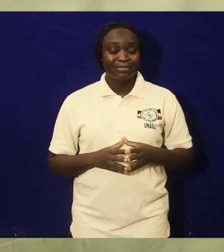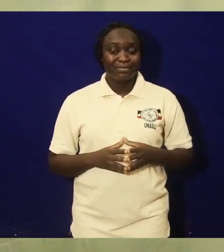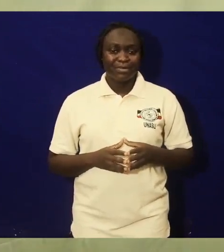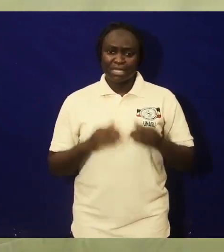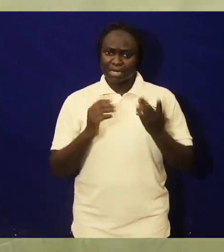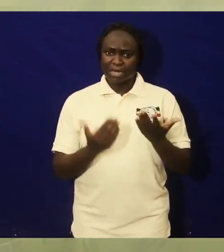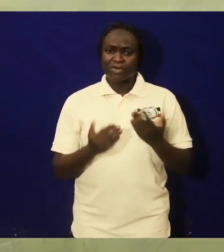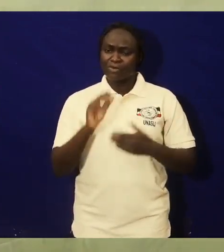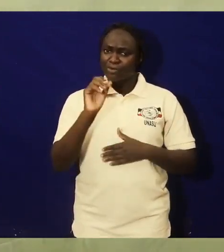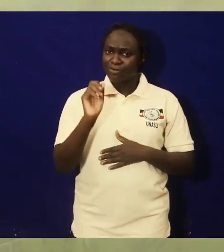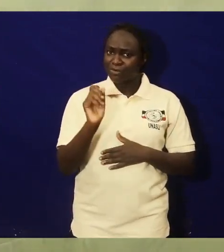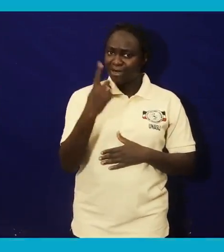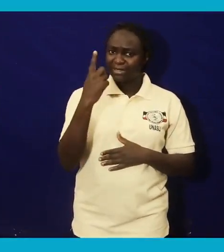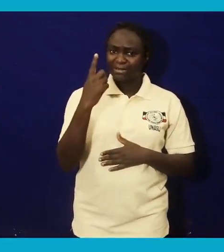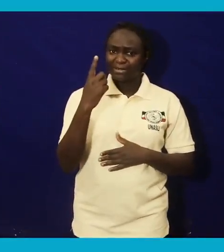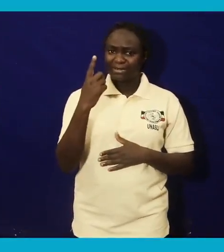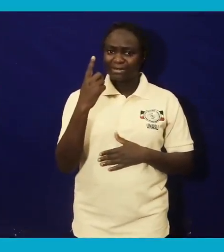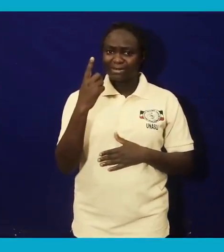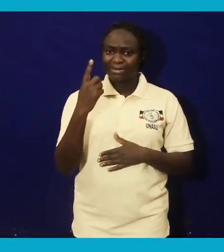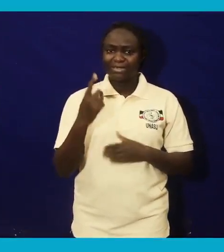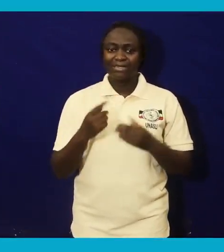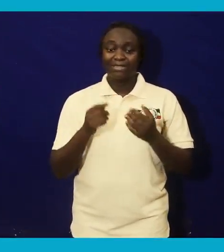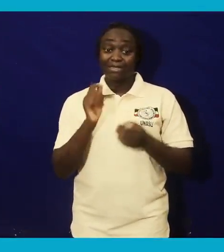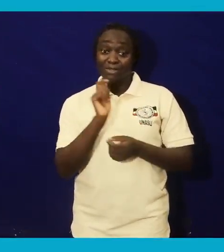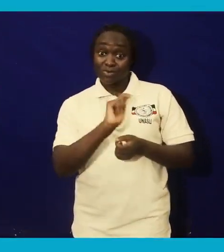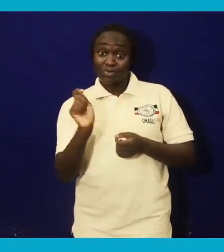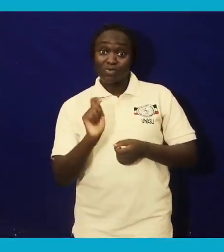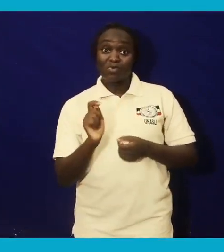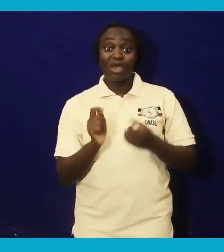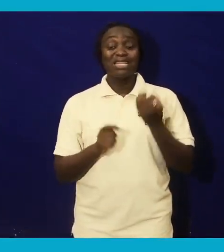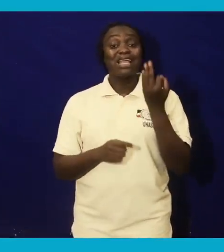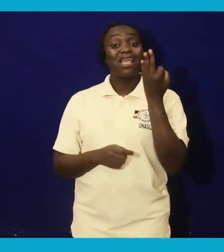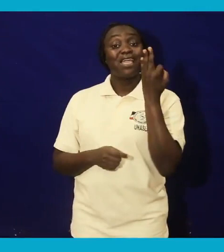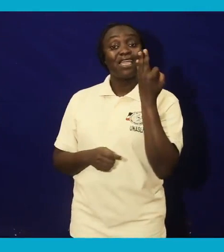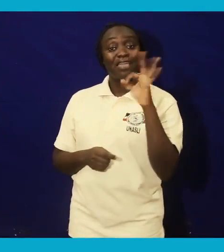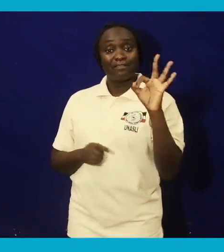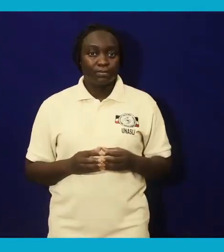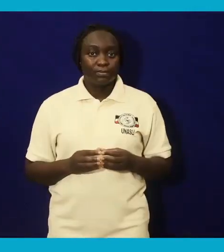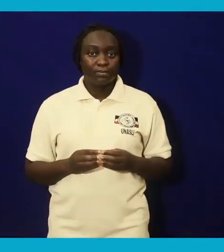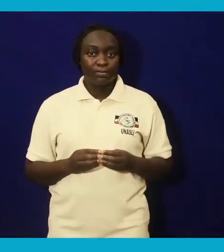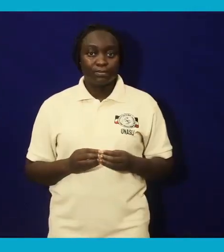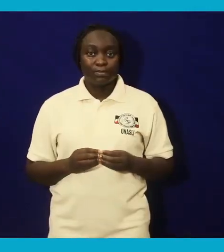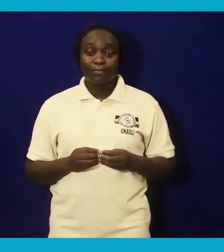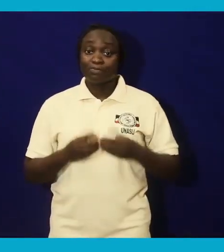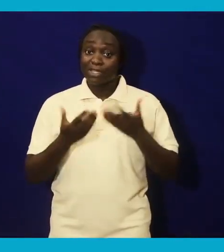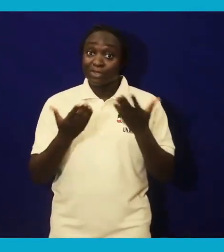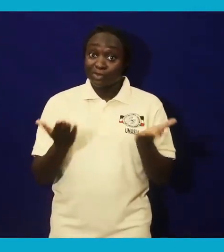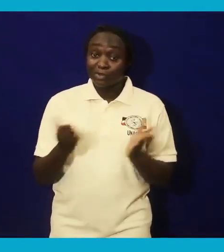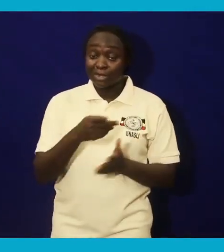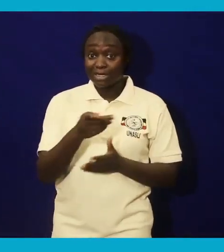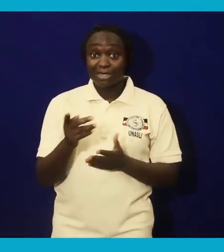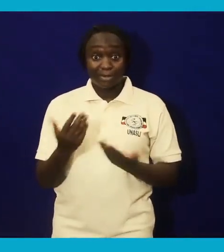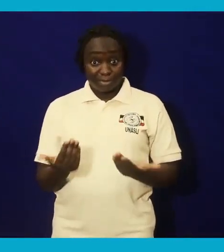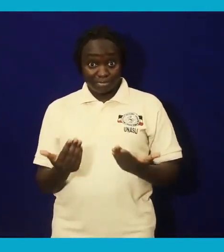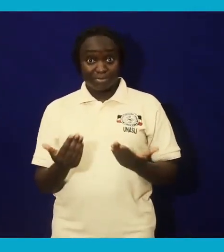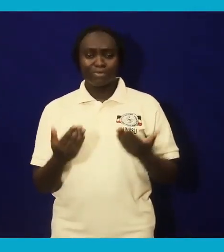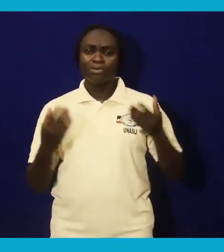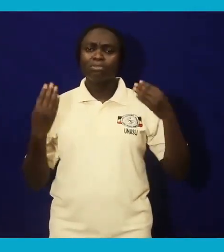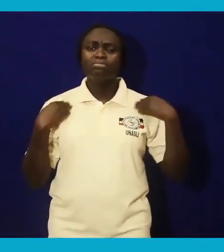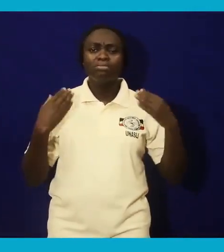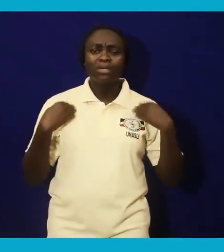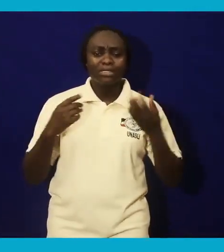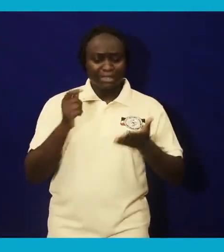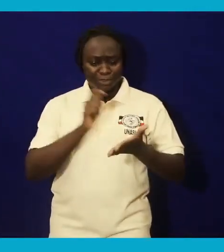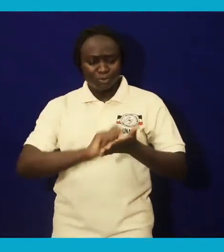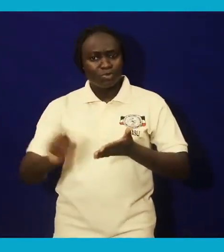first write the letter F for father. My dear learners, we are going to